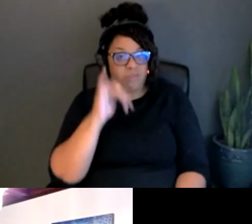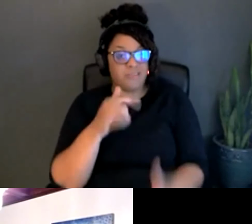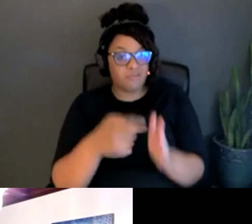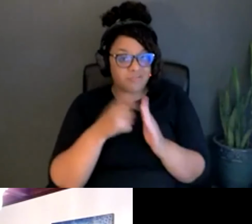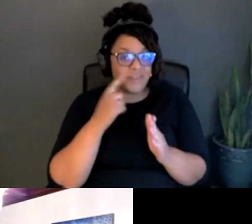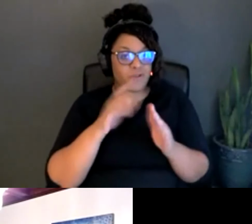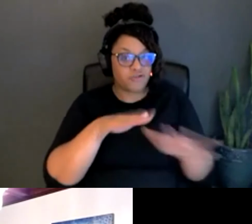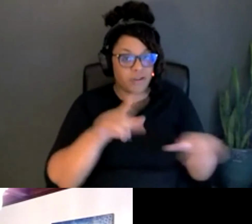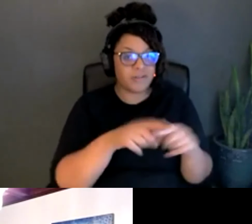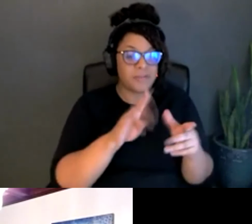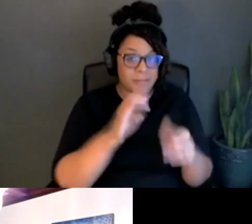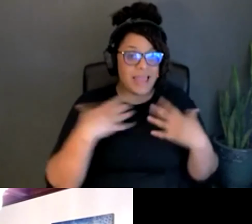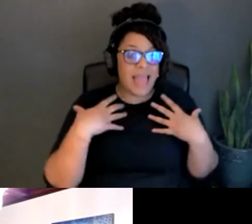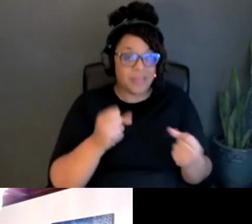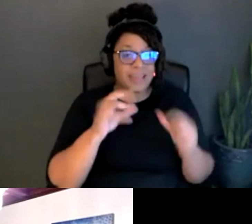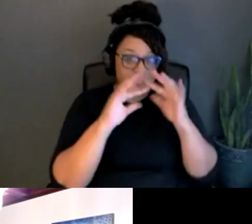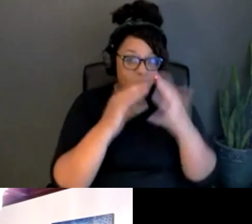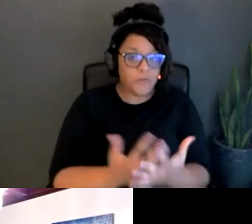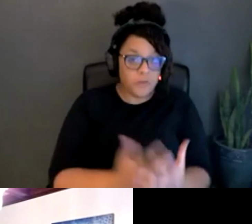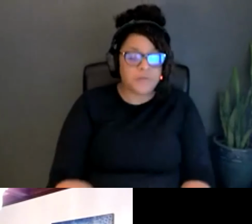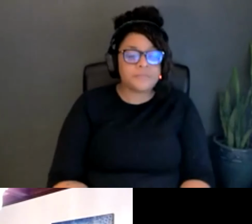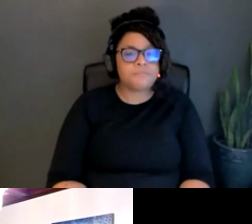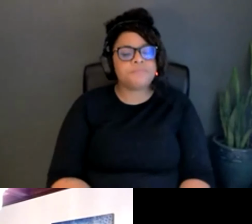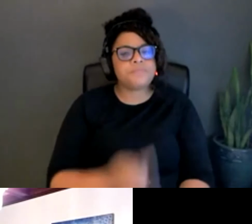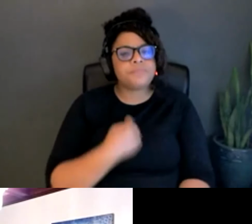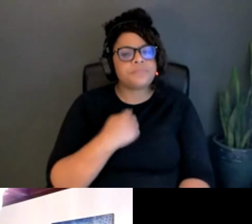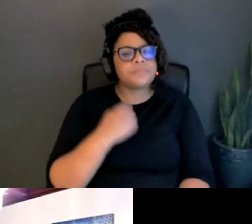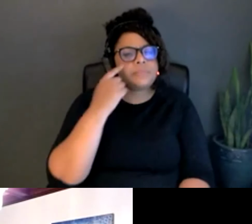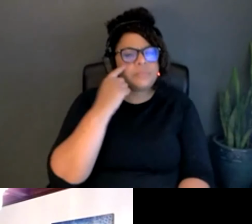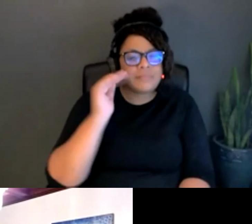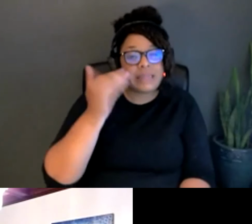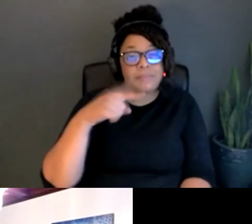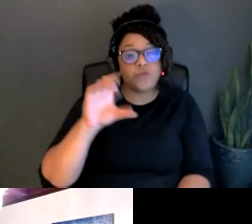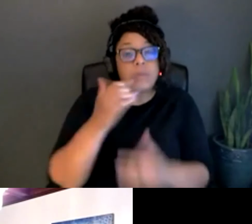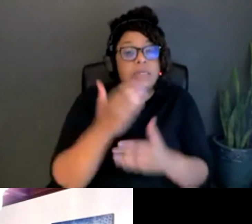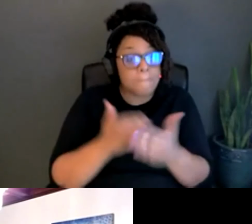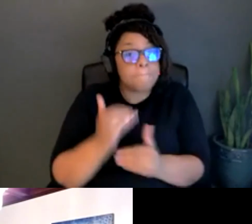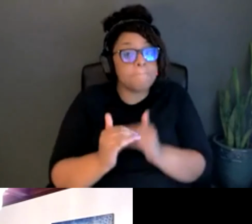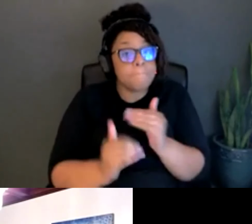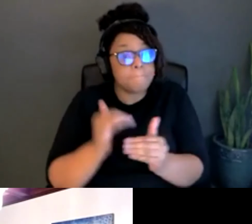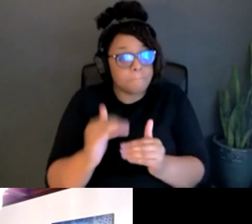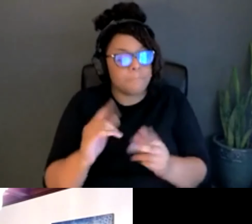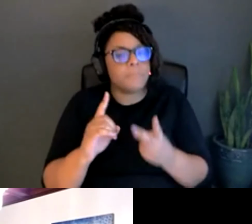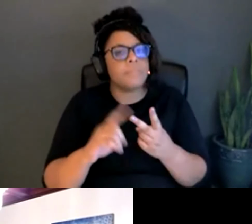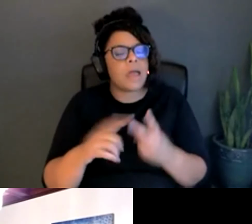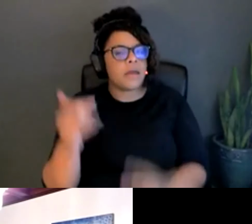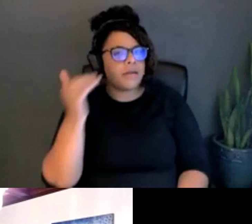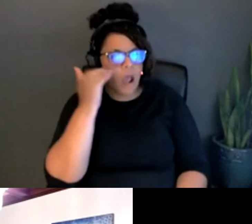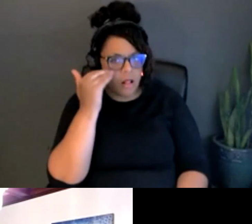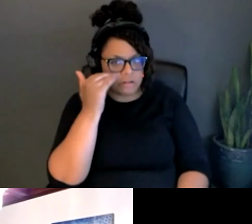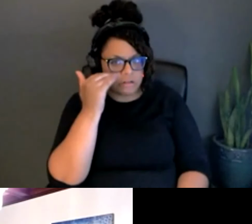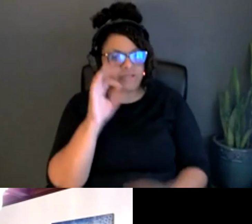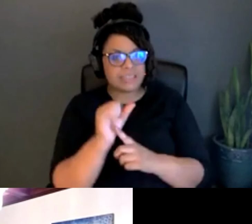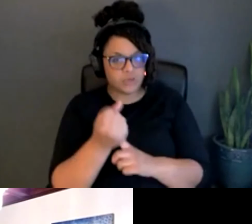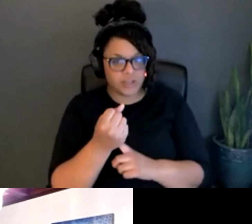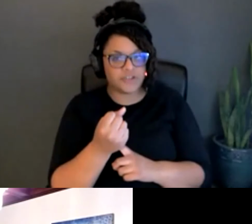be healthy in all environments. So I think it sounds like they're doing some of it, but I think knowledge of the